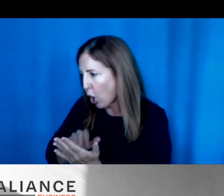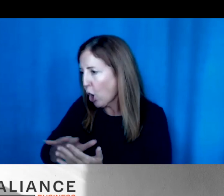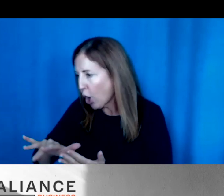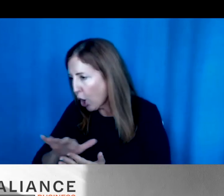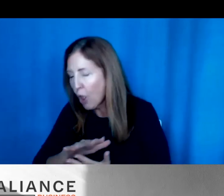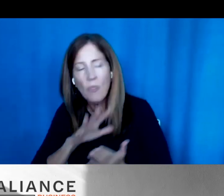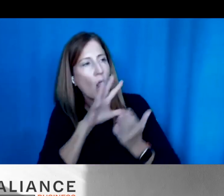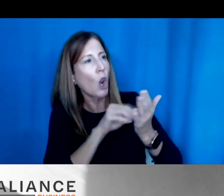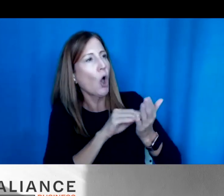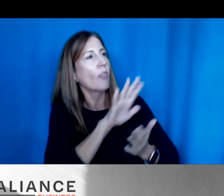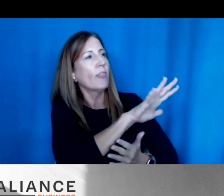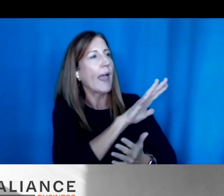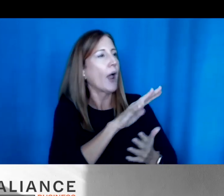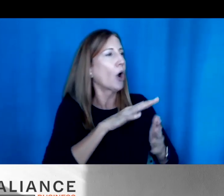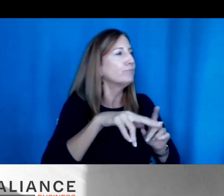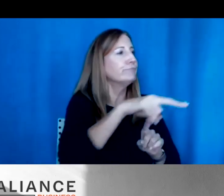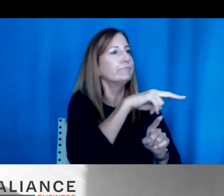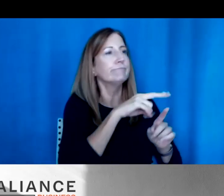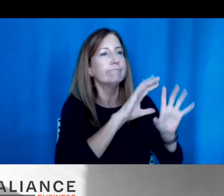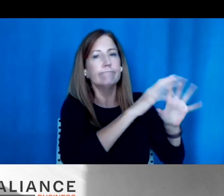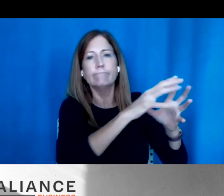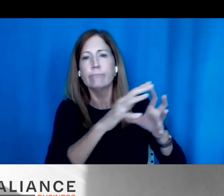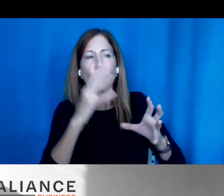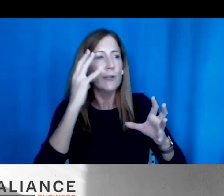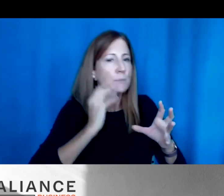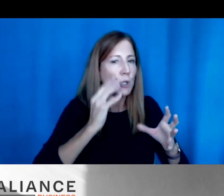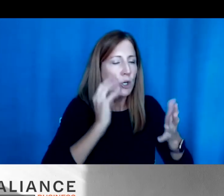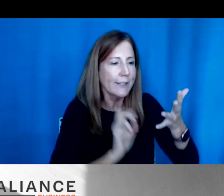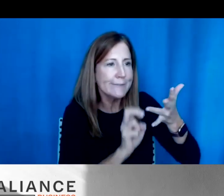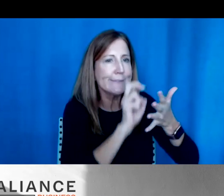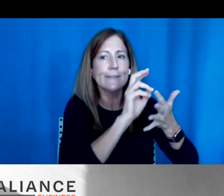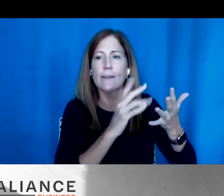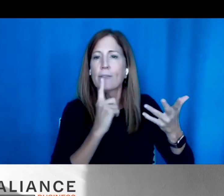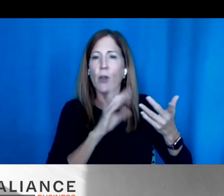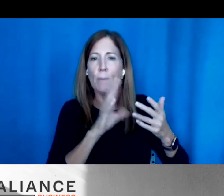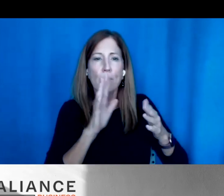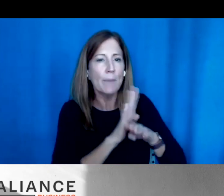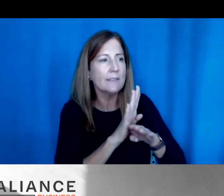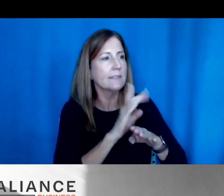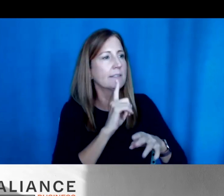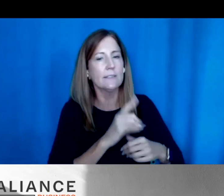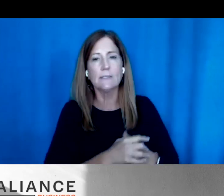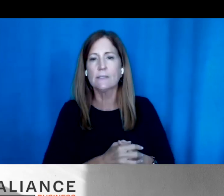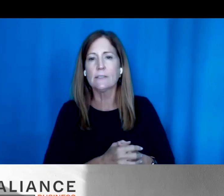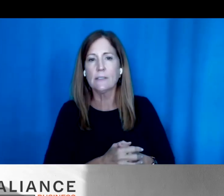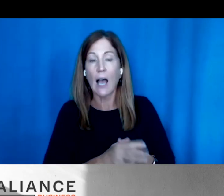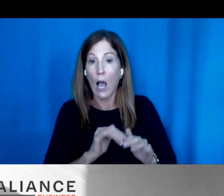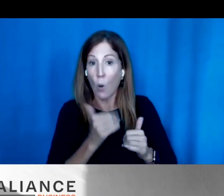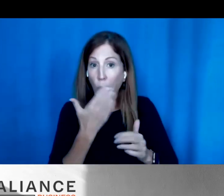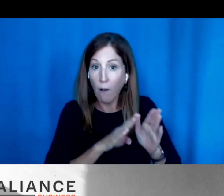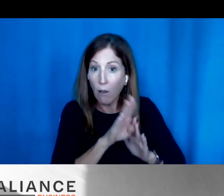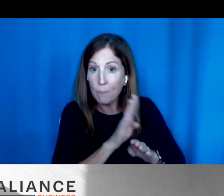experiences and their perceptions about what how well the business is doing, areas that they may